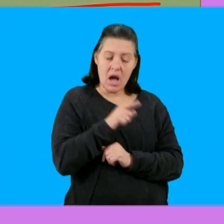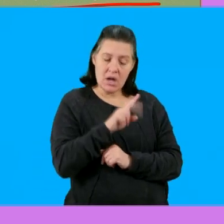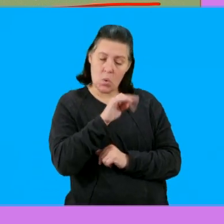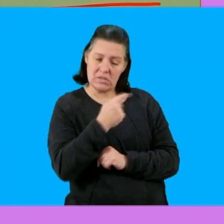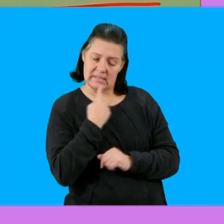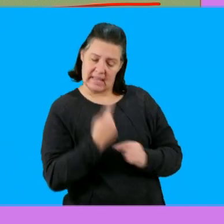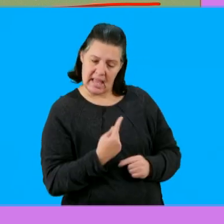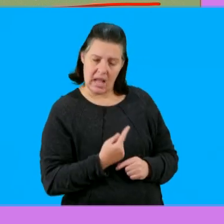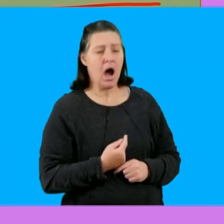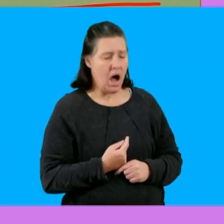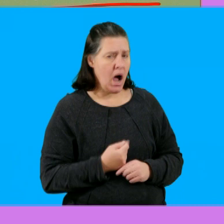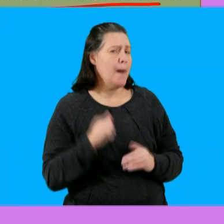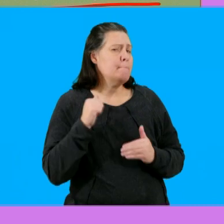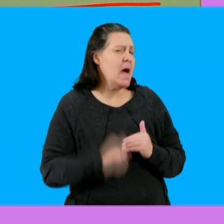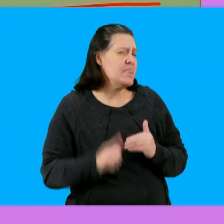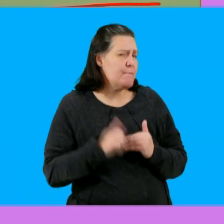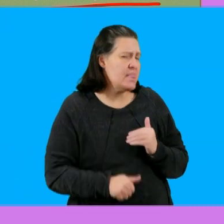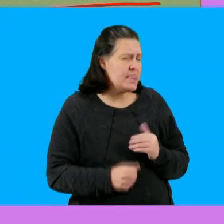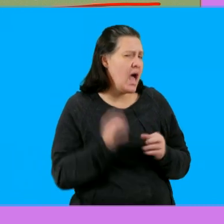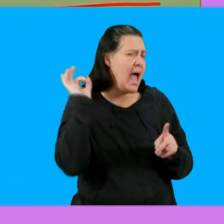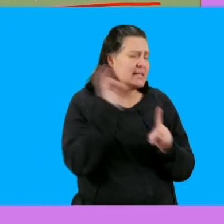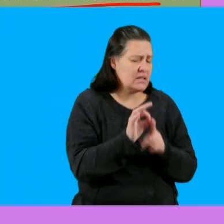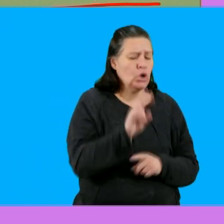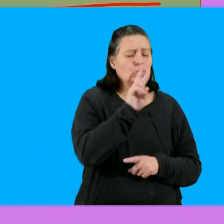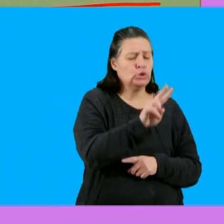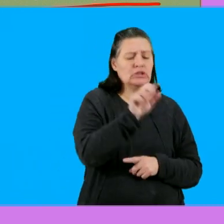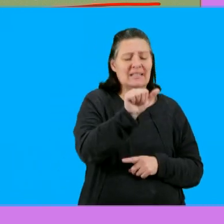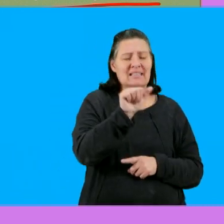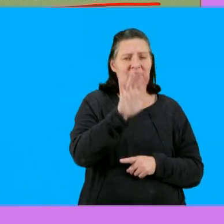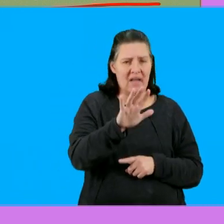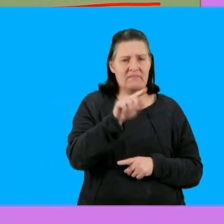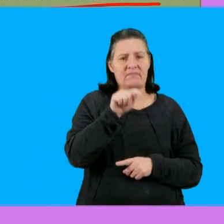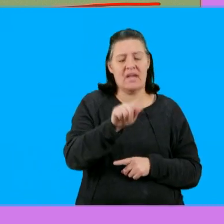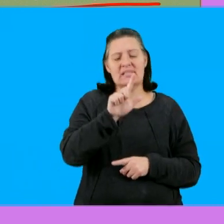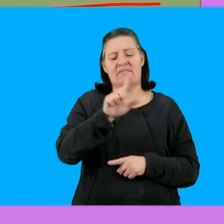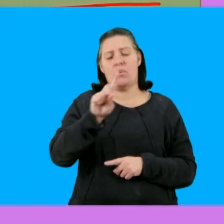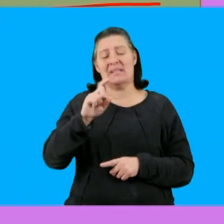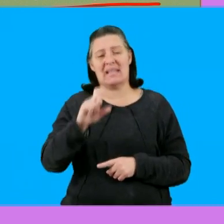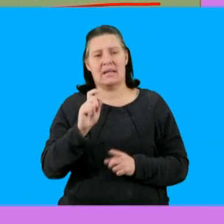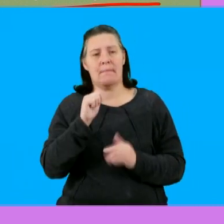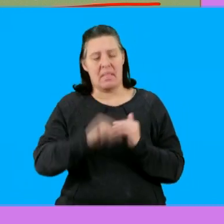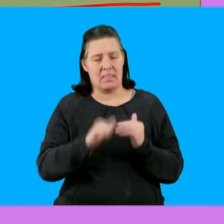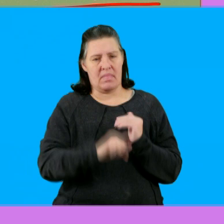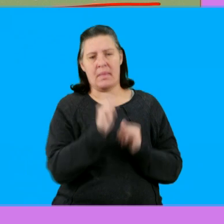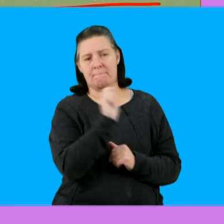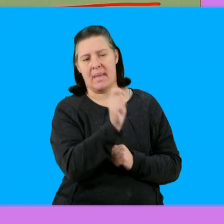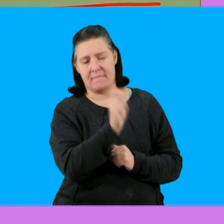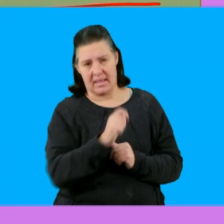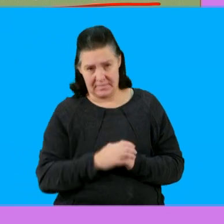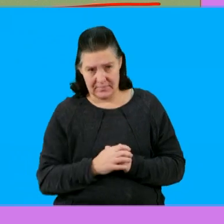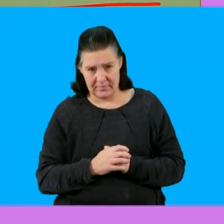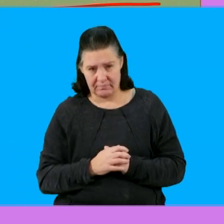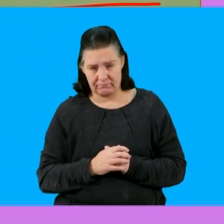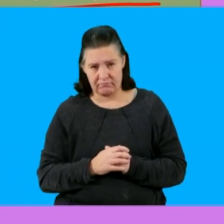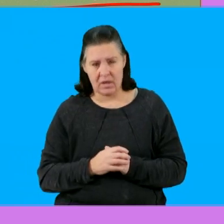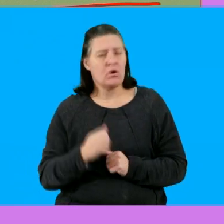she indicated that she will pay exactly 265 rand and 71 cents per month. Now let's look at